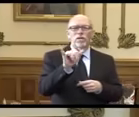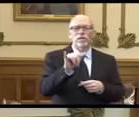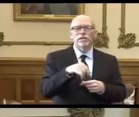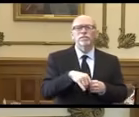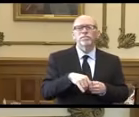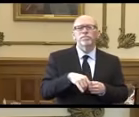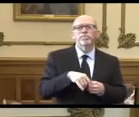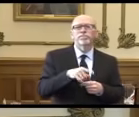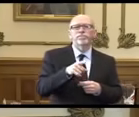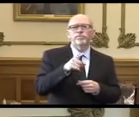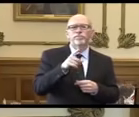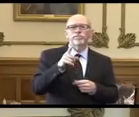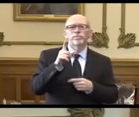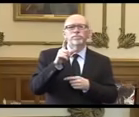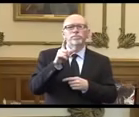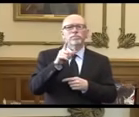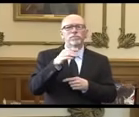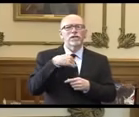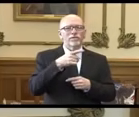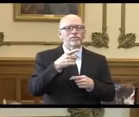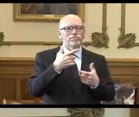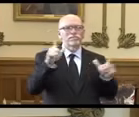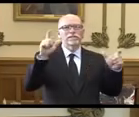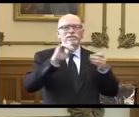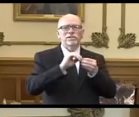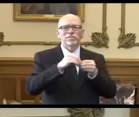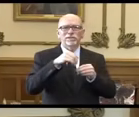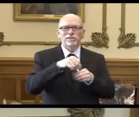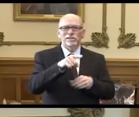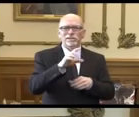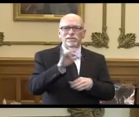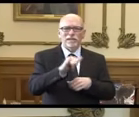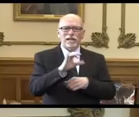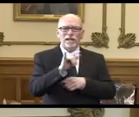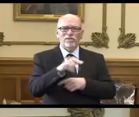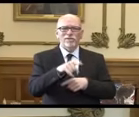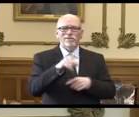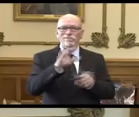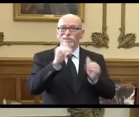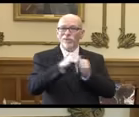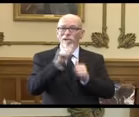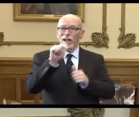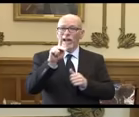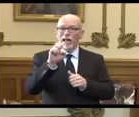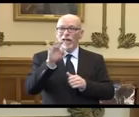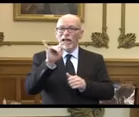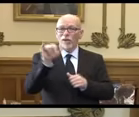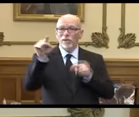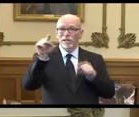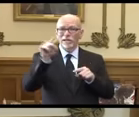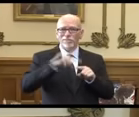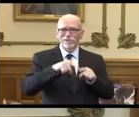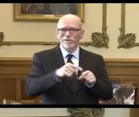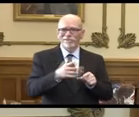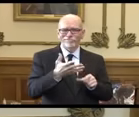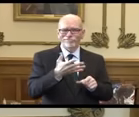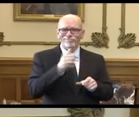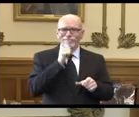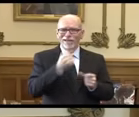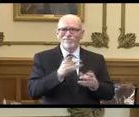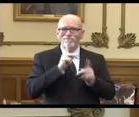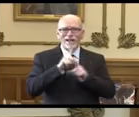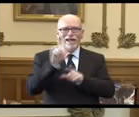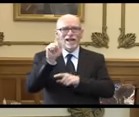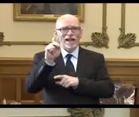We're seeing Lake County size numbers there in a county that doesn't have Lake County's infrastructure. Are you confident in